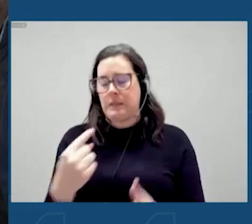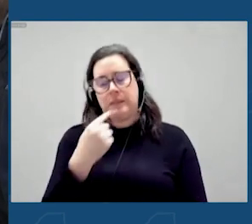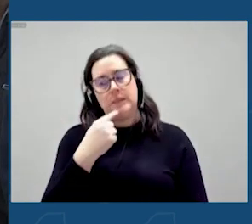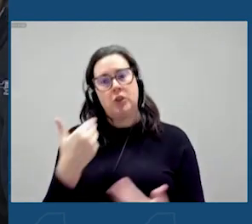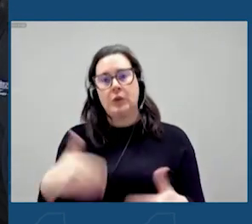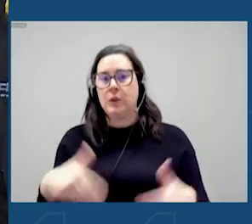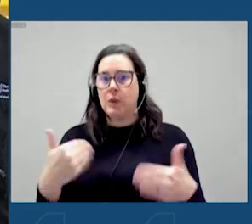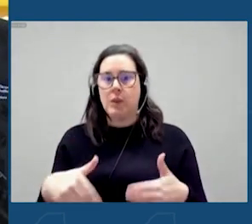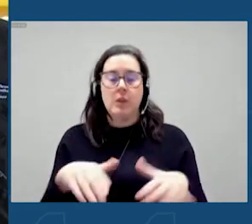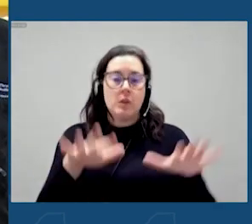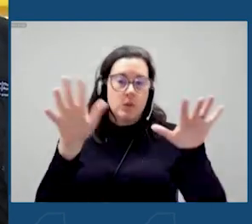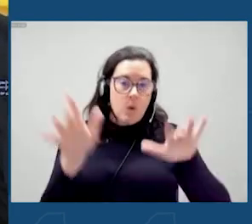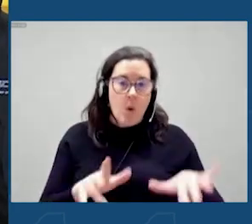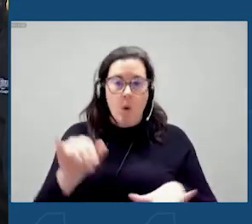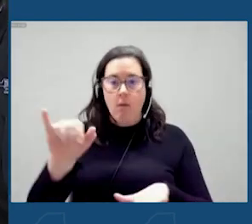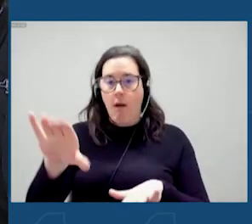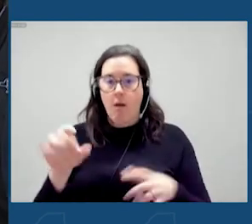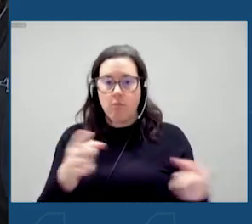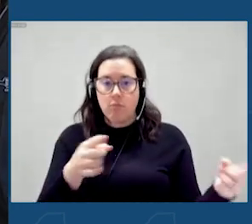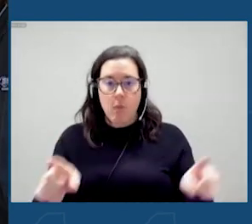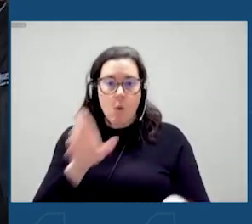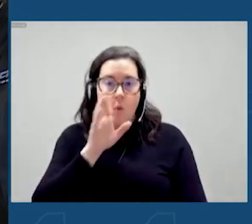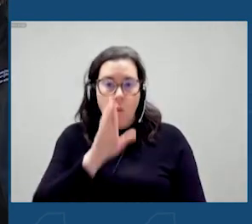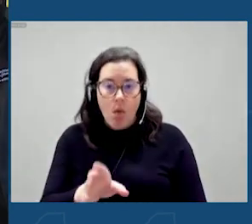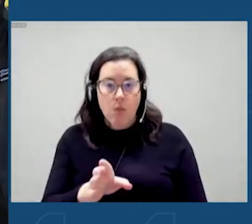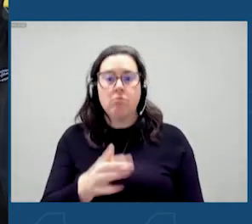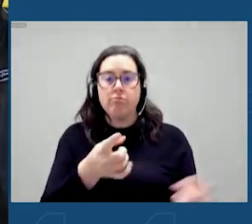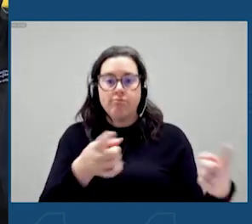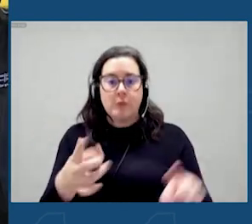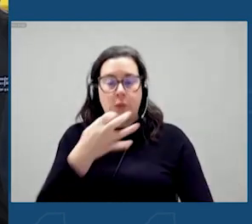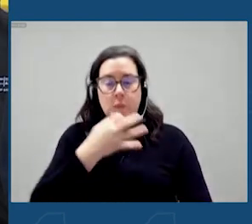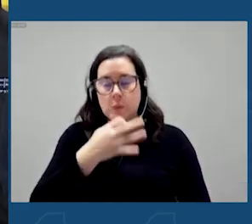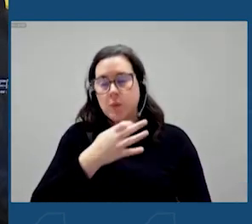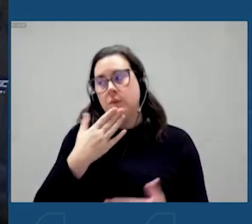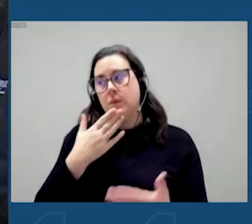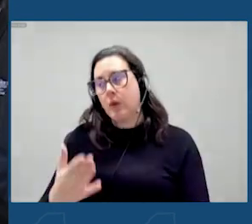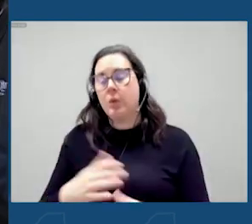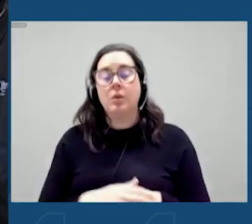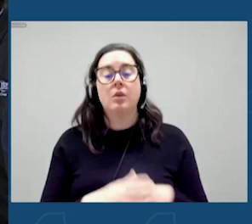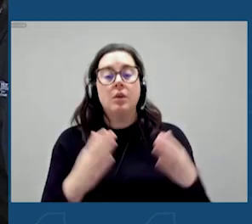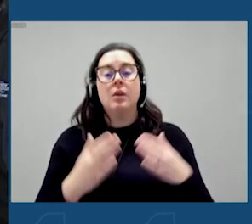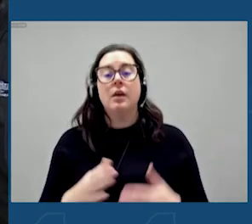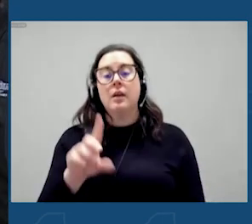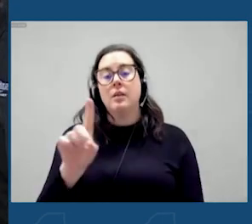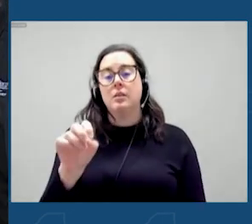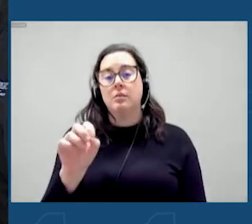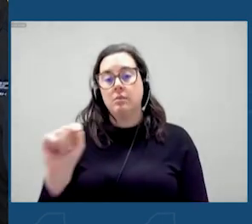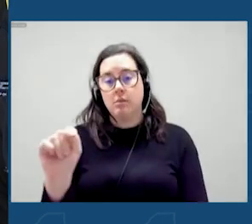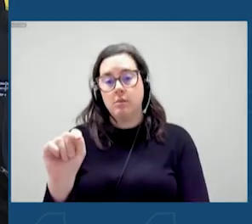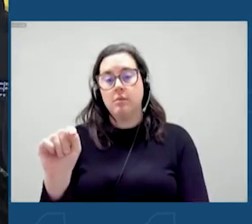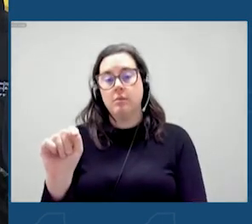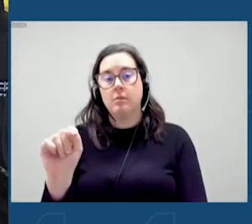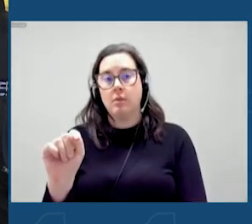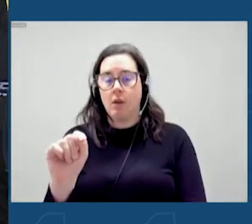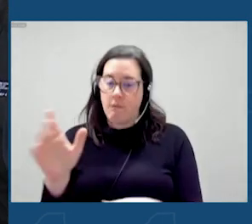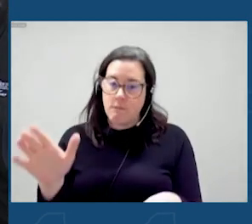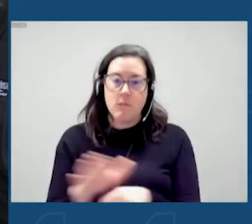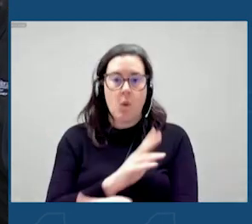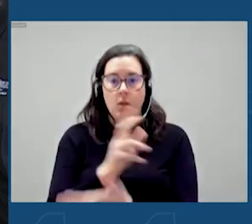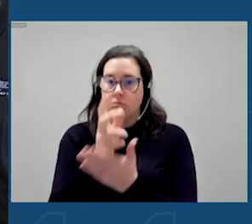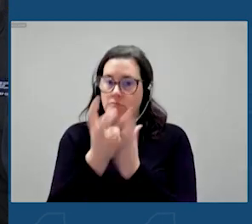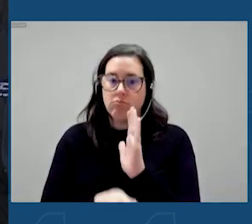ice event that we've got facing us. The Department of Transportation is fully